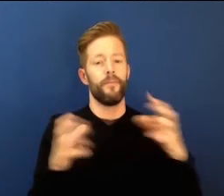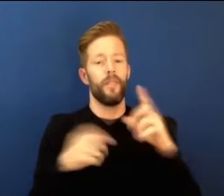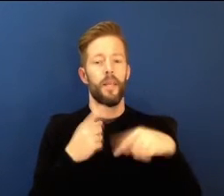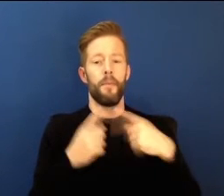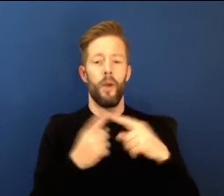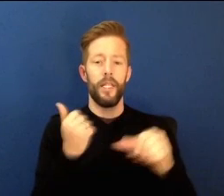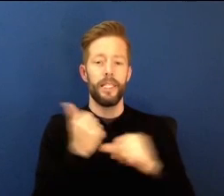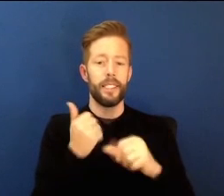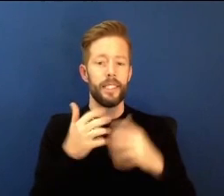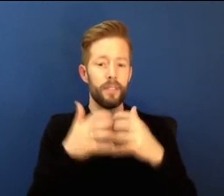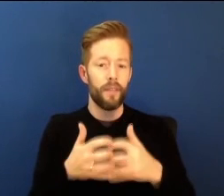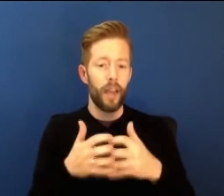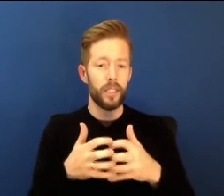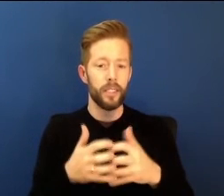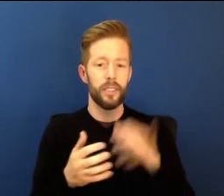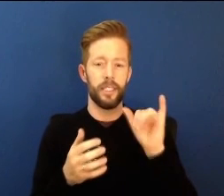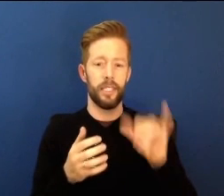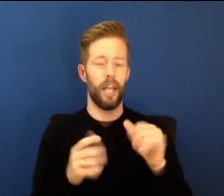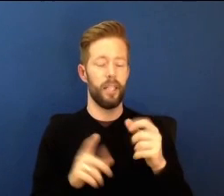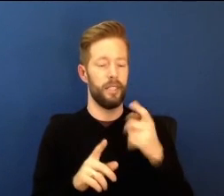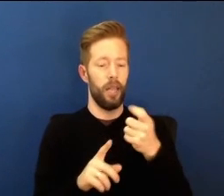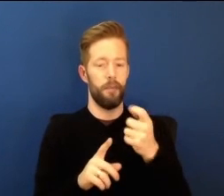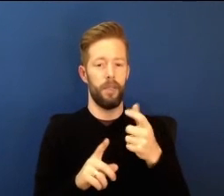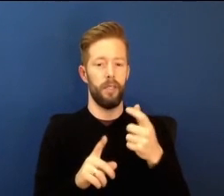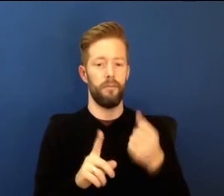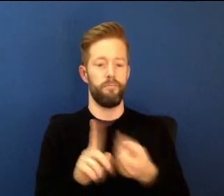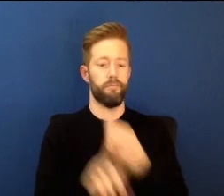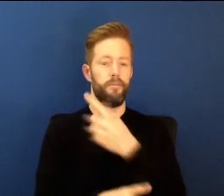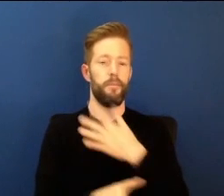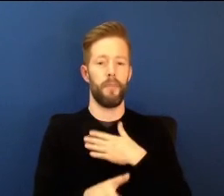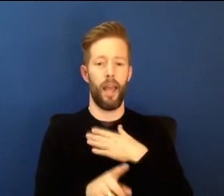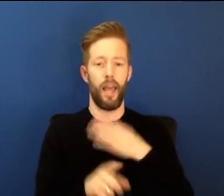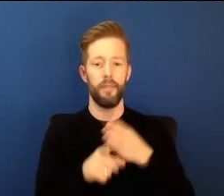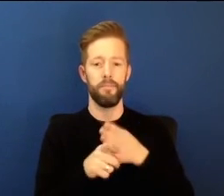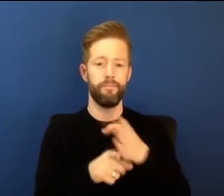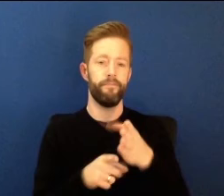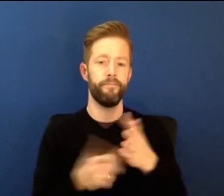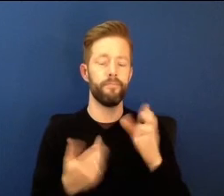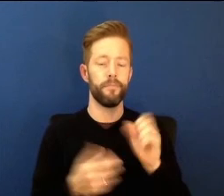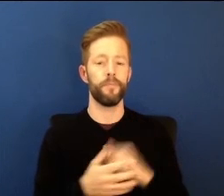about assistive devices. That's kind of out of my area.